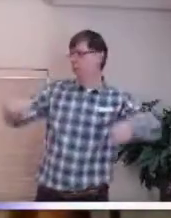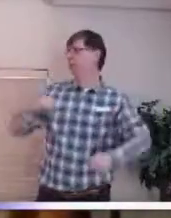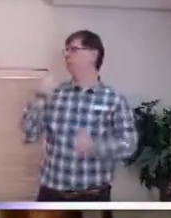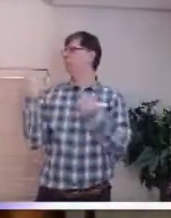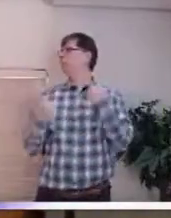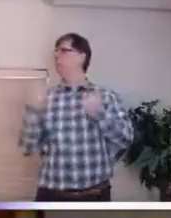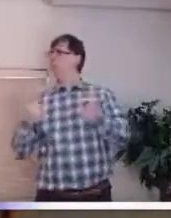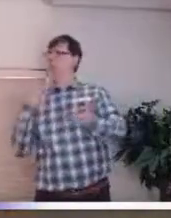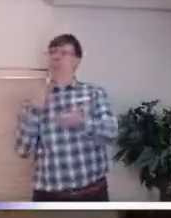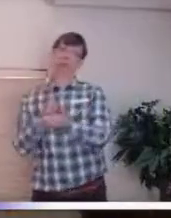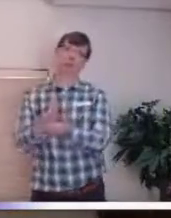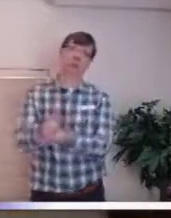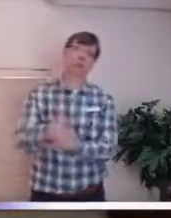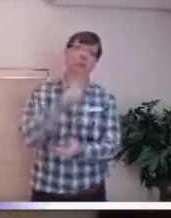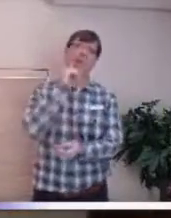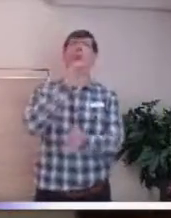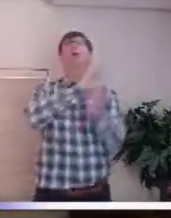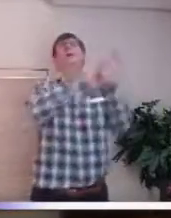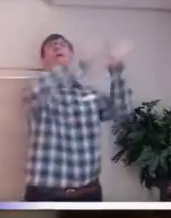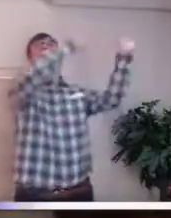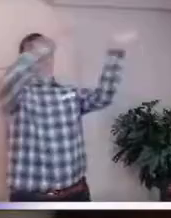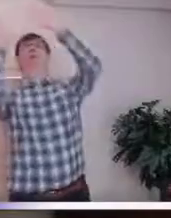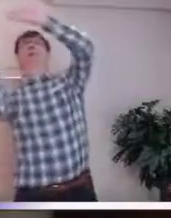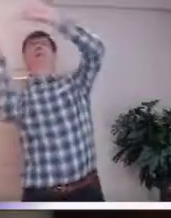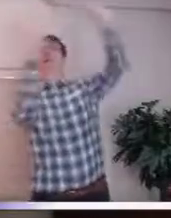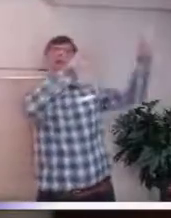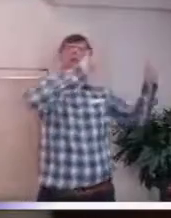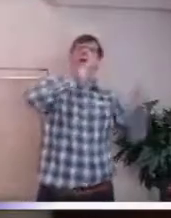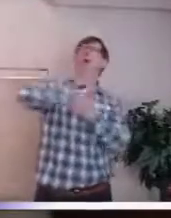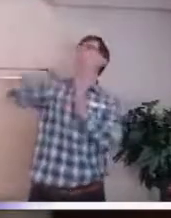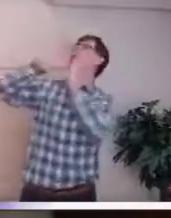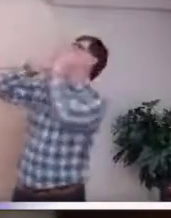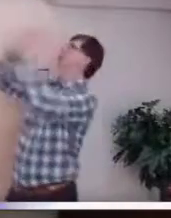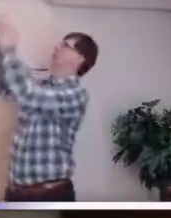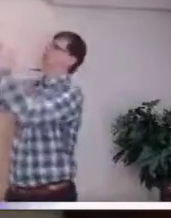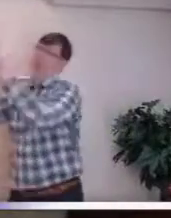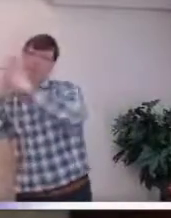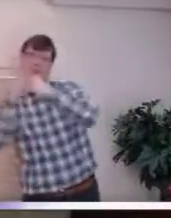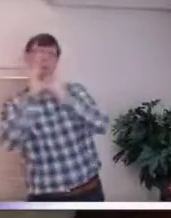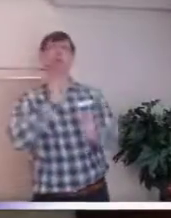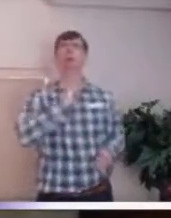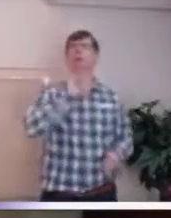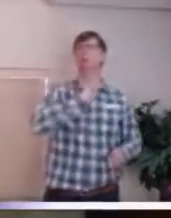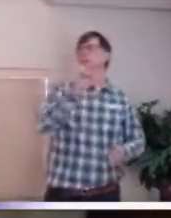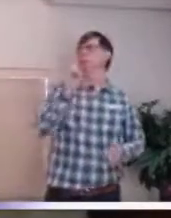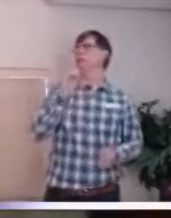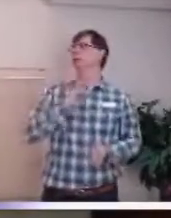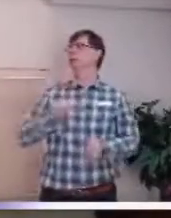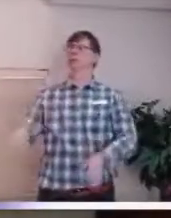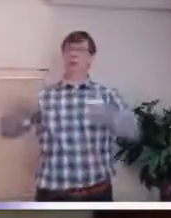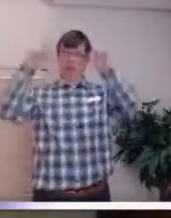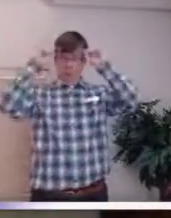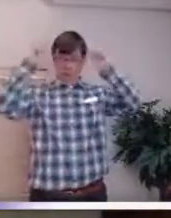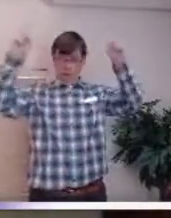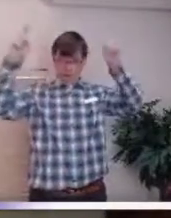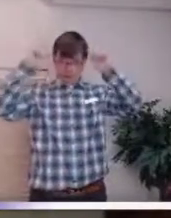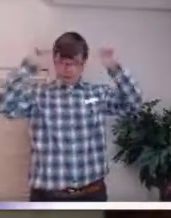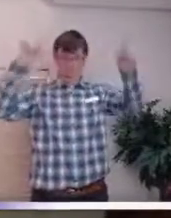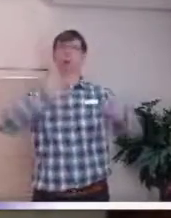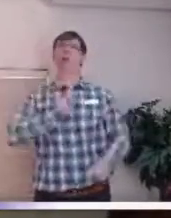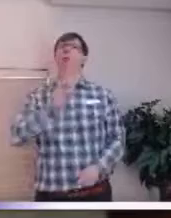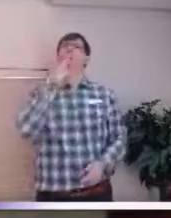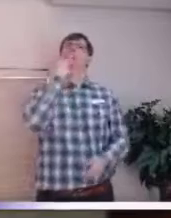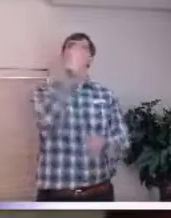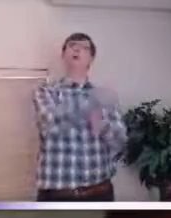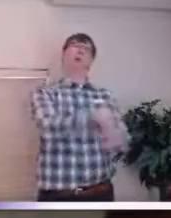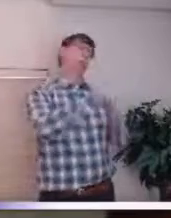the tundra, I like to call it, I was in wonder. And when